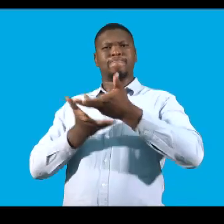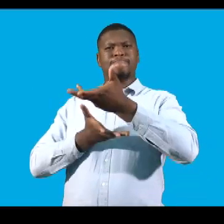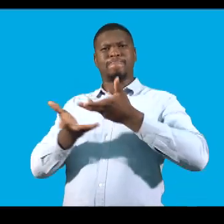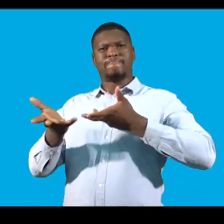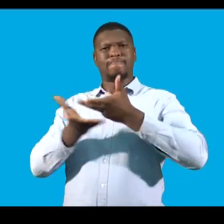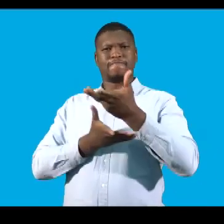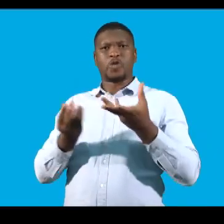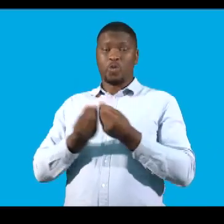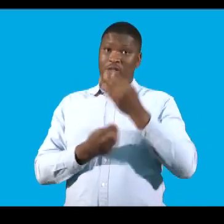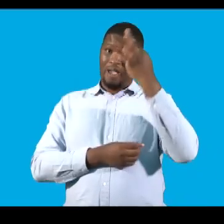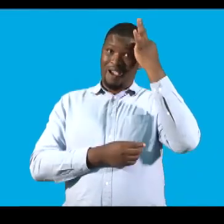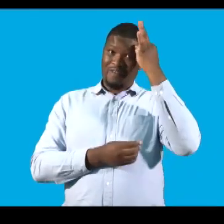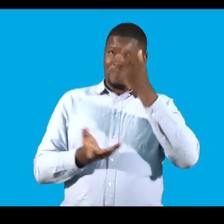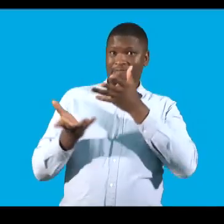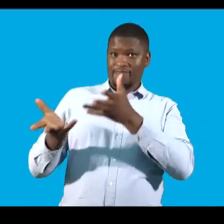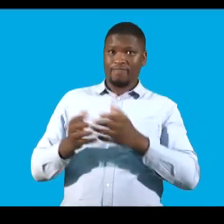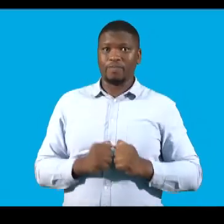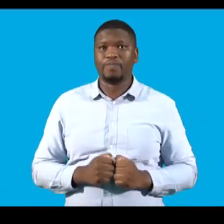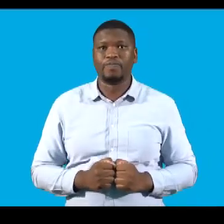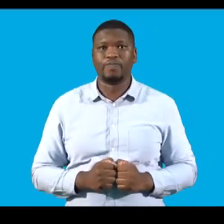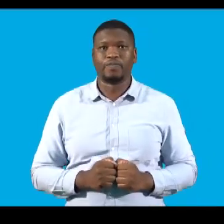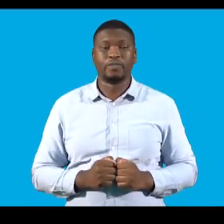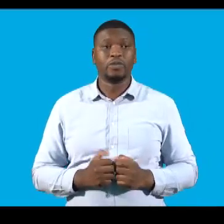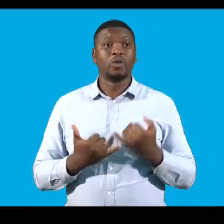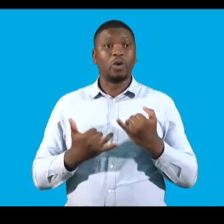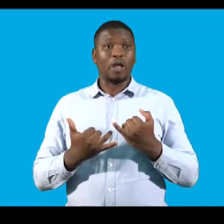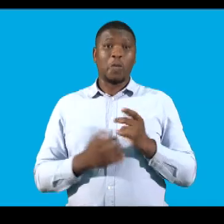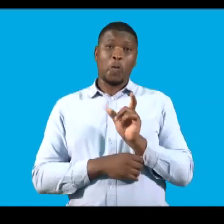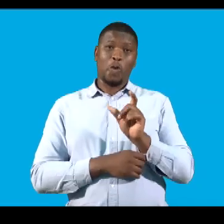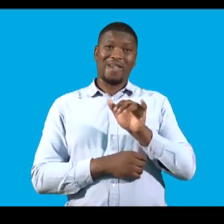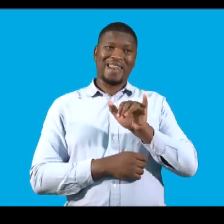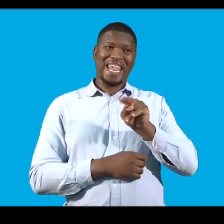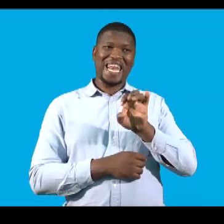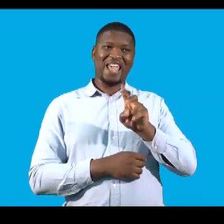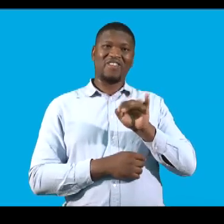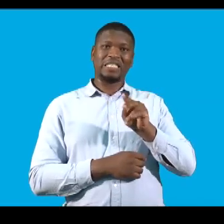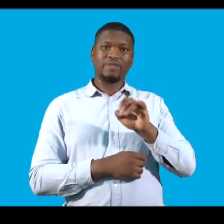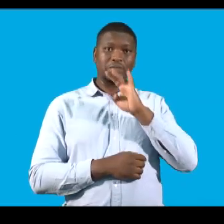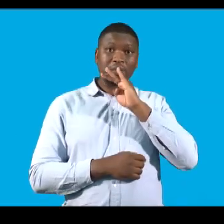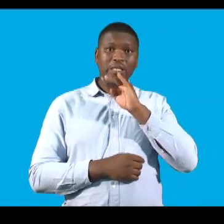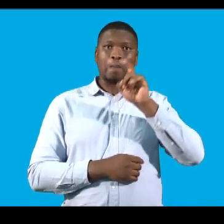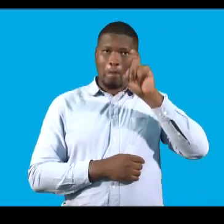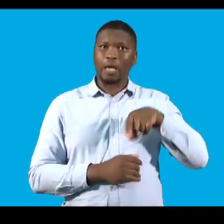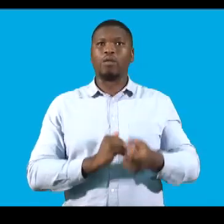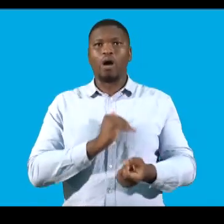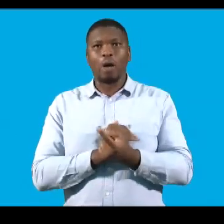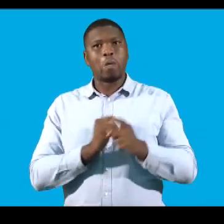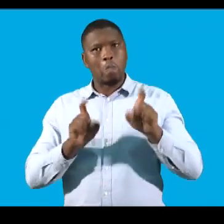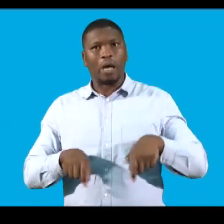with the regime. So inevitability refers to it is bound to